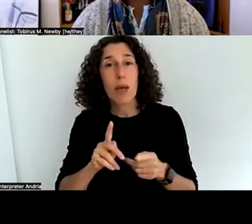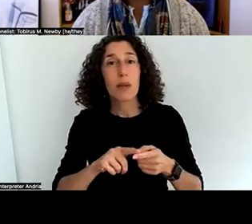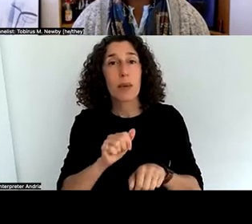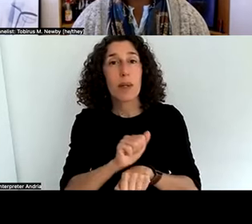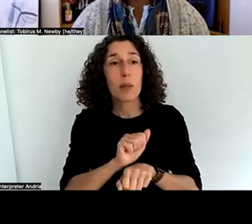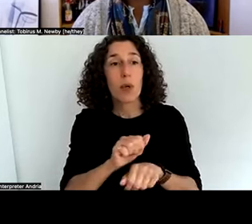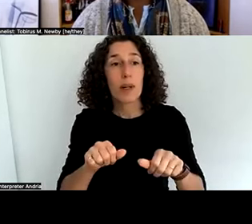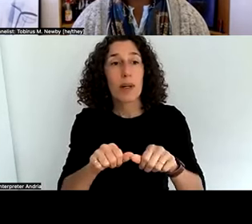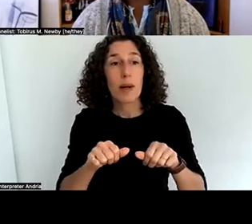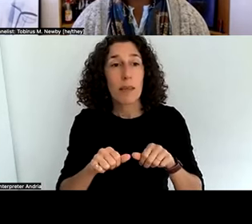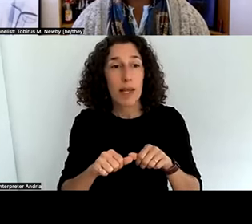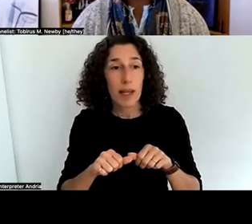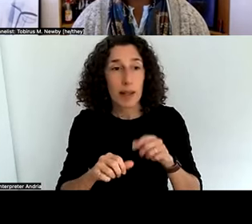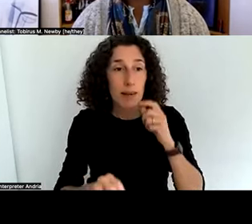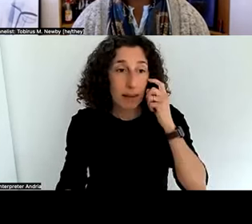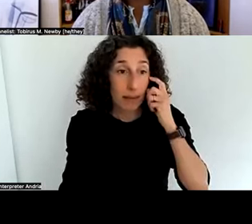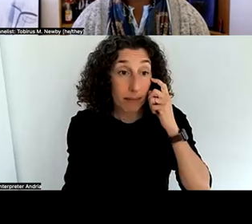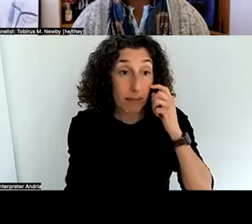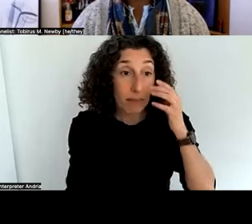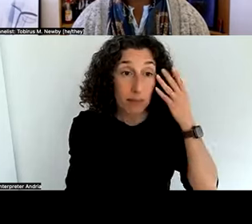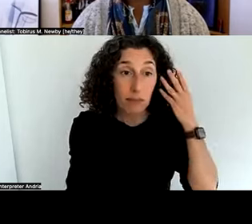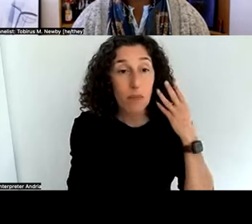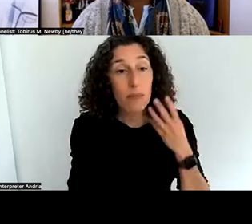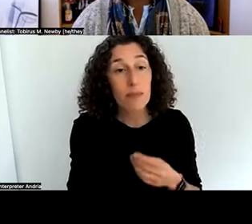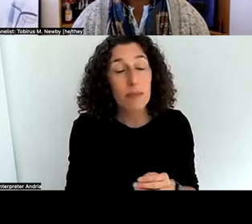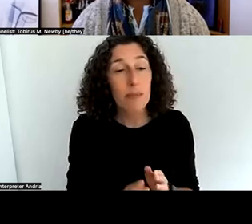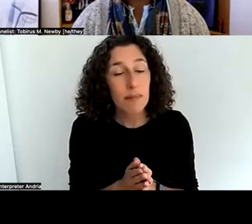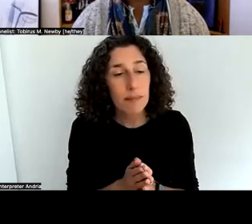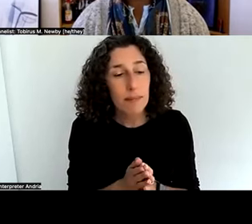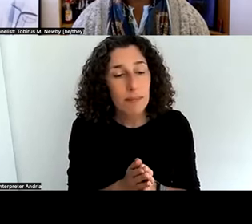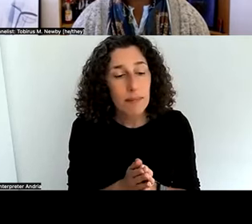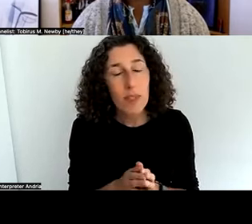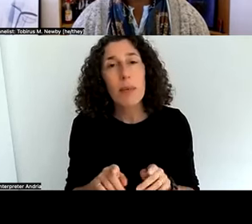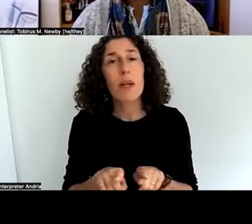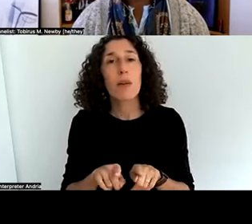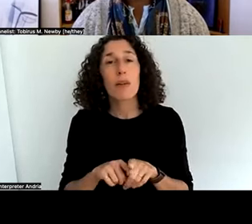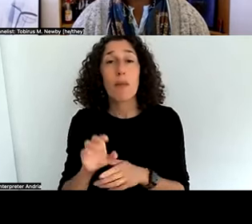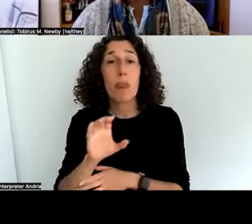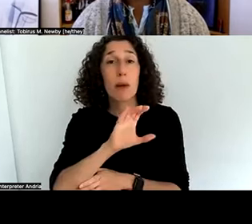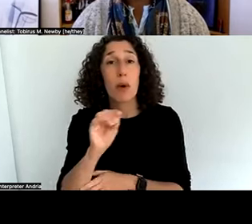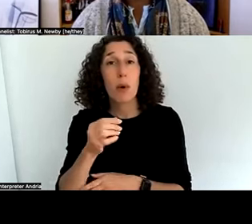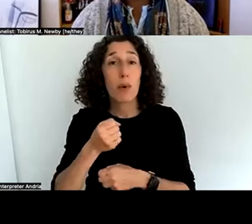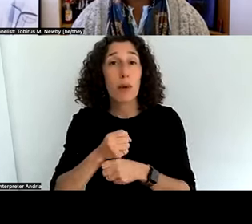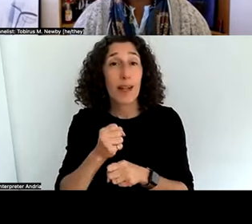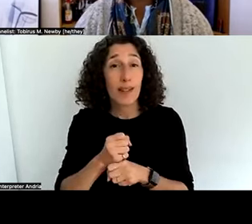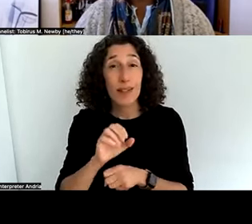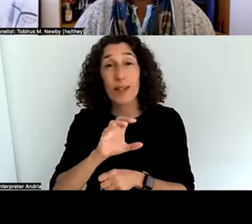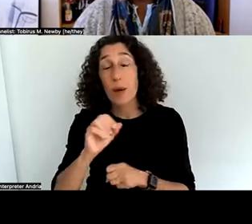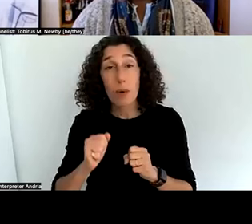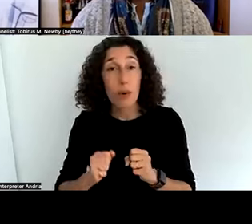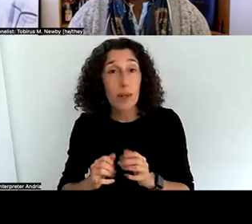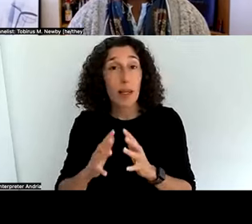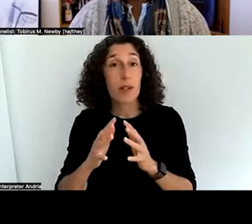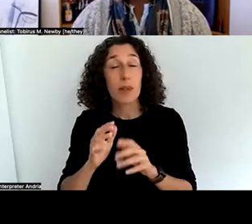And then I'm also sort of thinking about the co-creation. Like, that's such a cool concept around, like, how